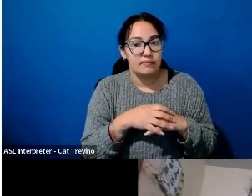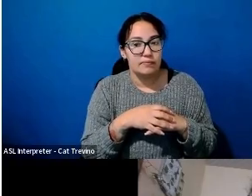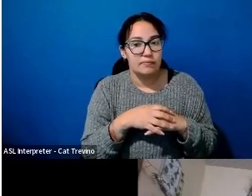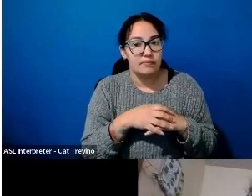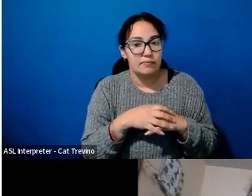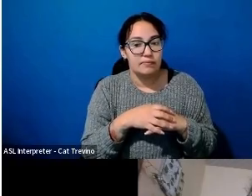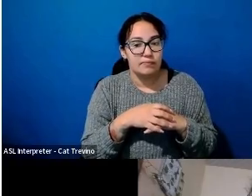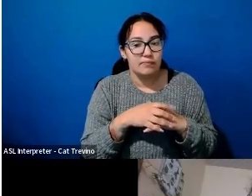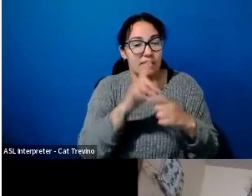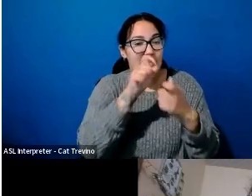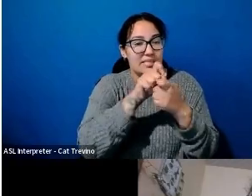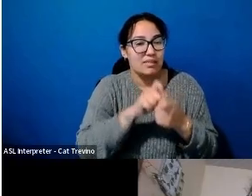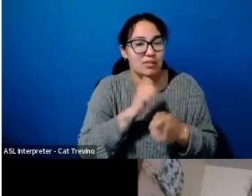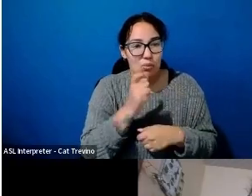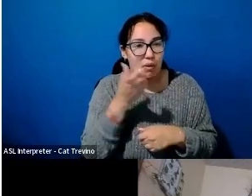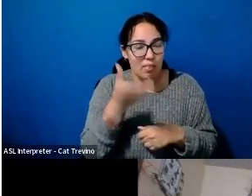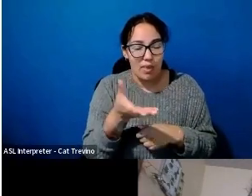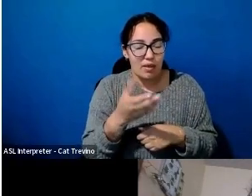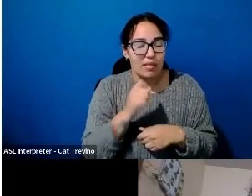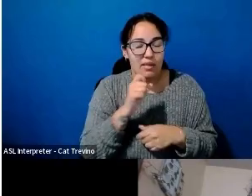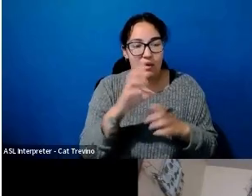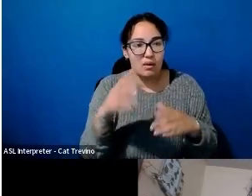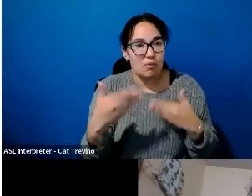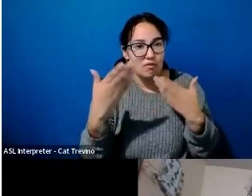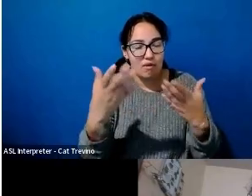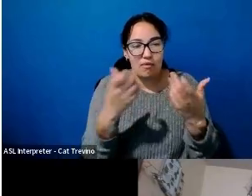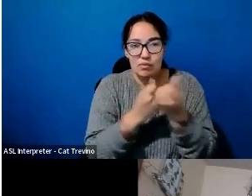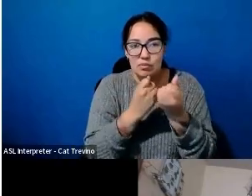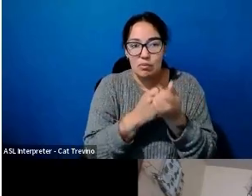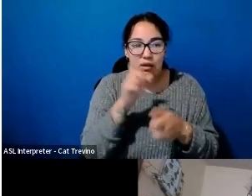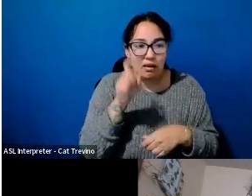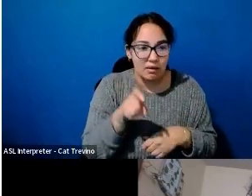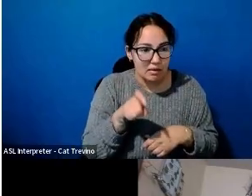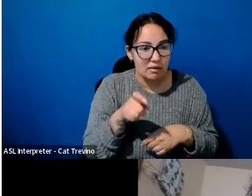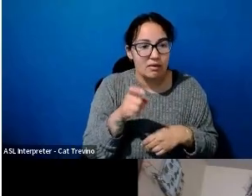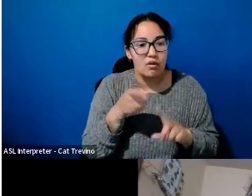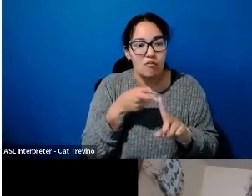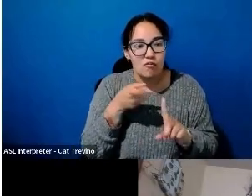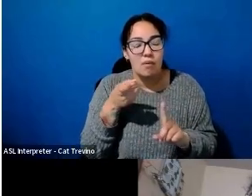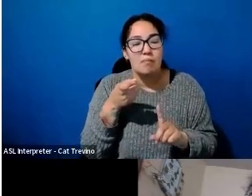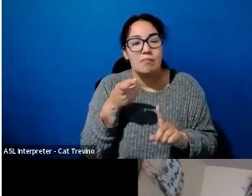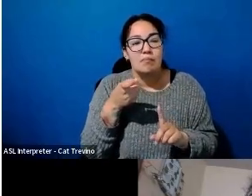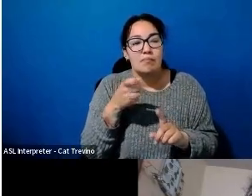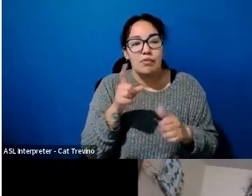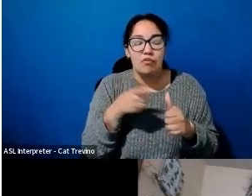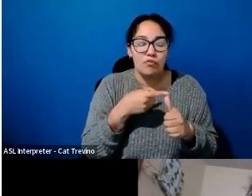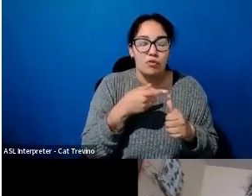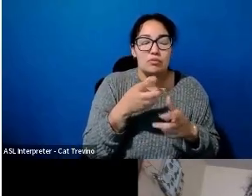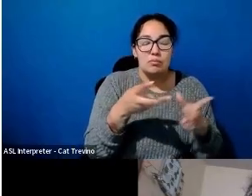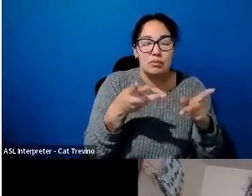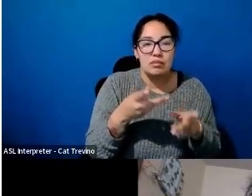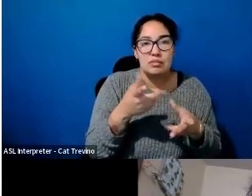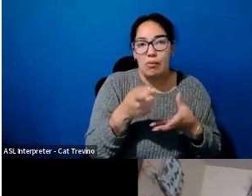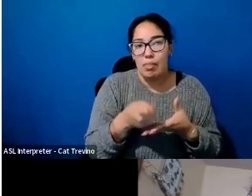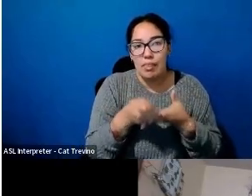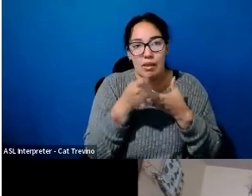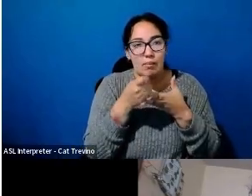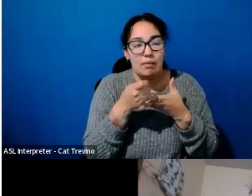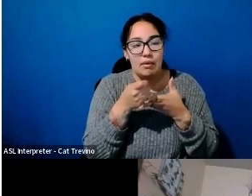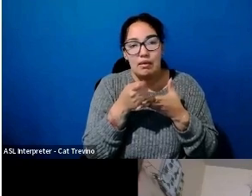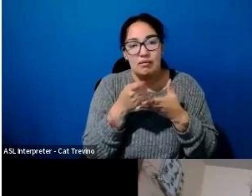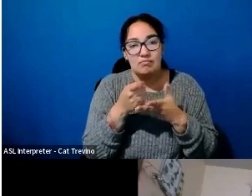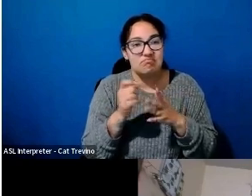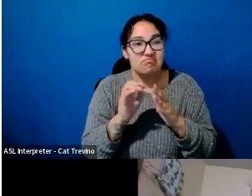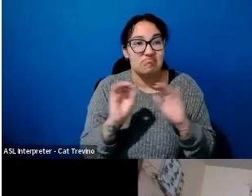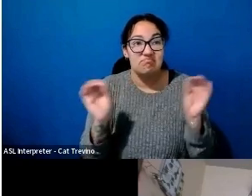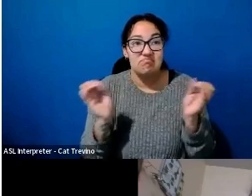DHS wasn't there for me. They didn't get me the support that I needed. No therapy, just nothing.